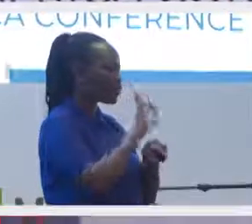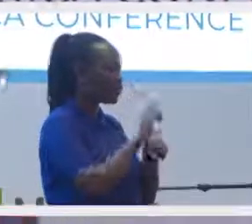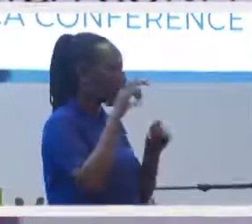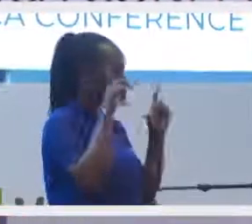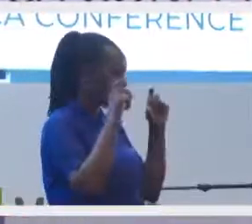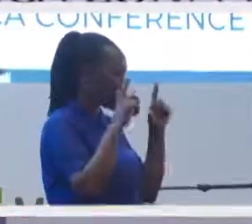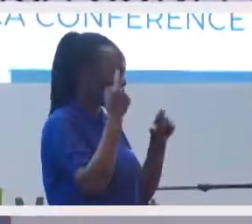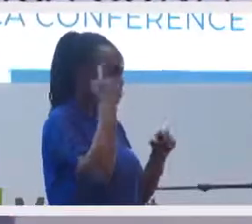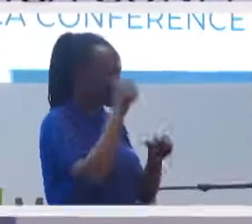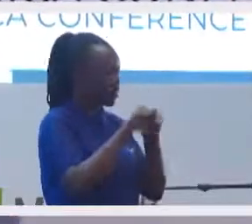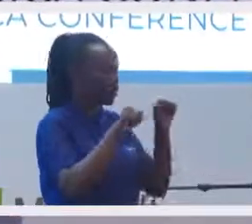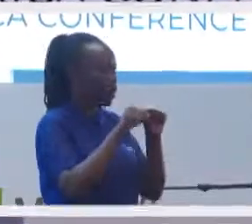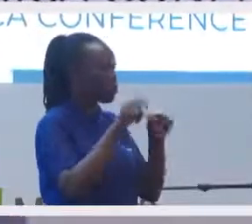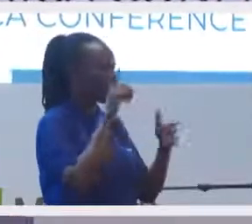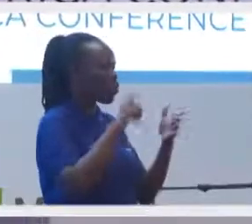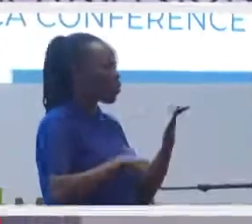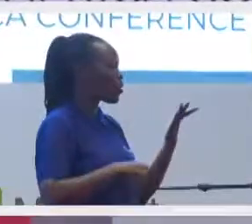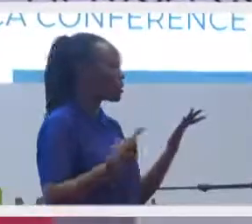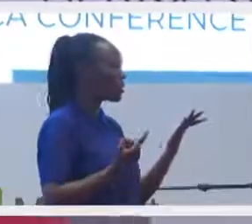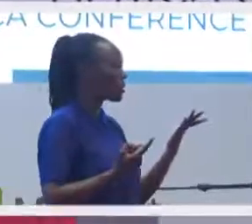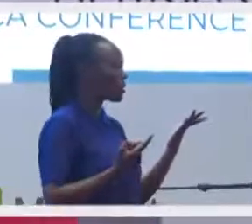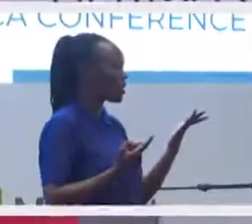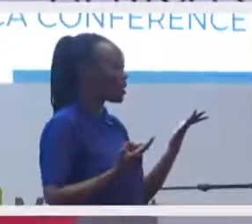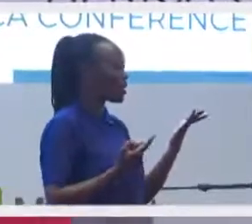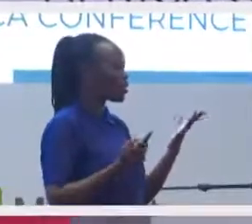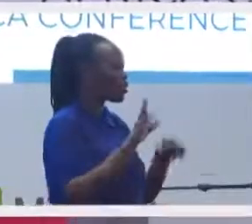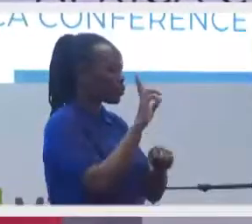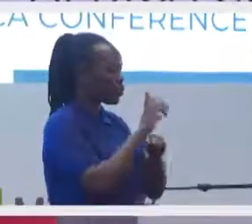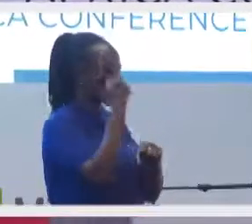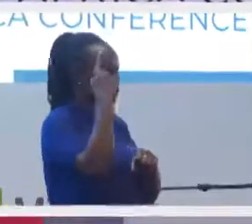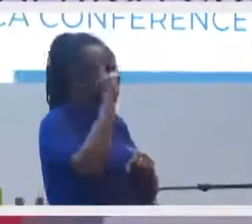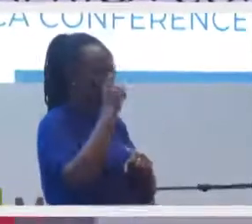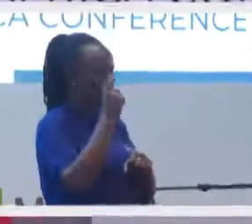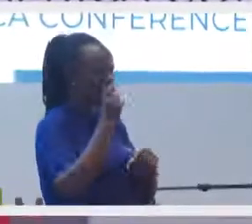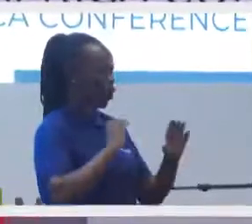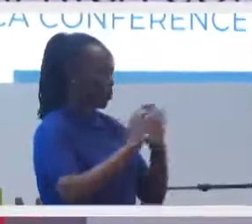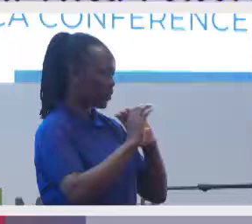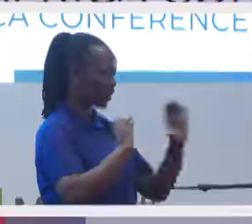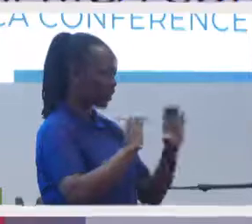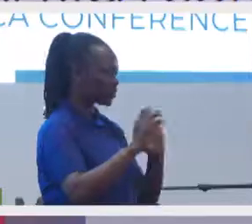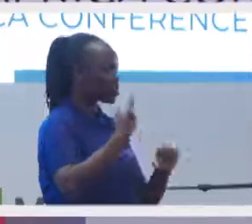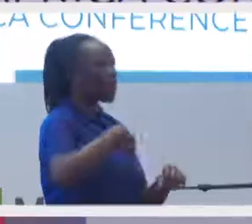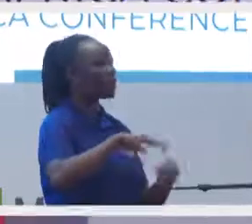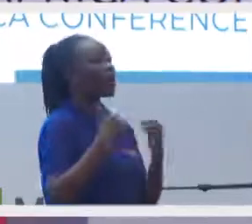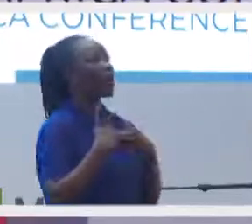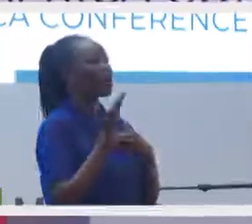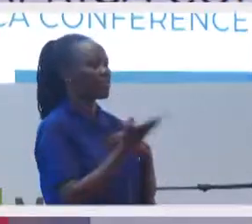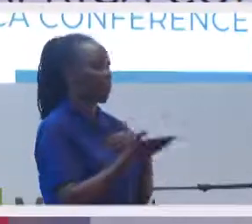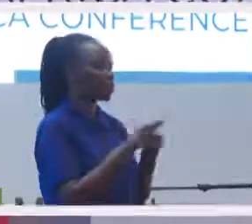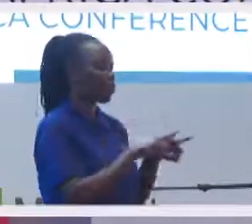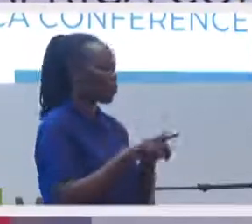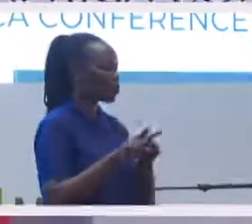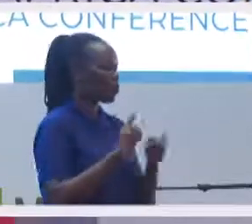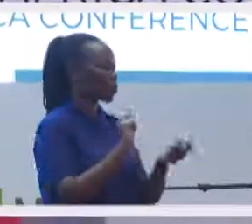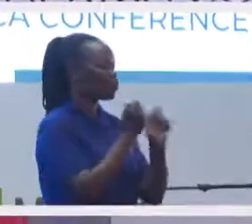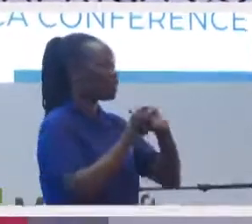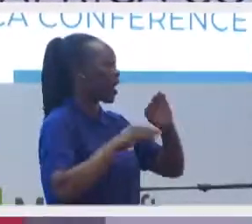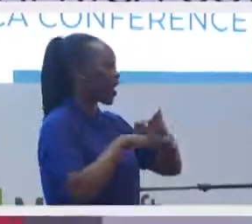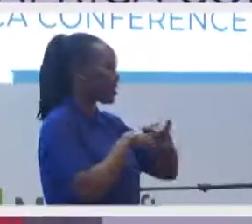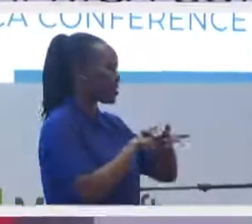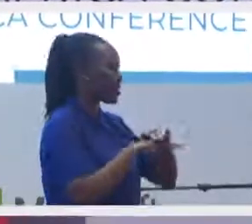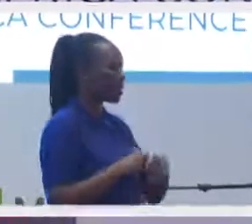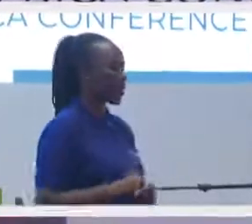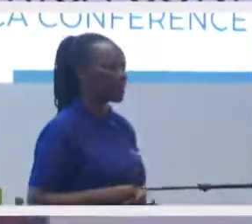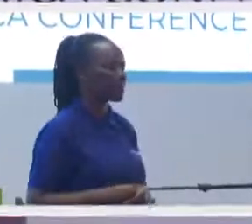about what Stephen Hawking used for his communication, and we do have that available on Switch Access.